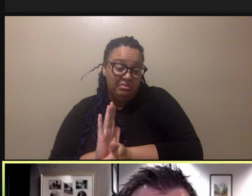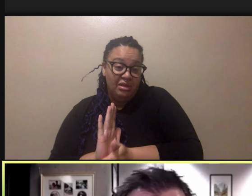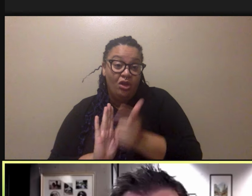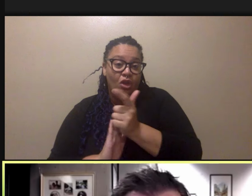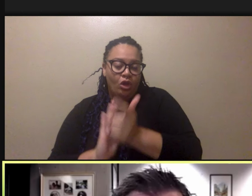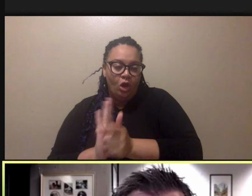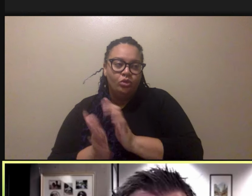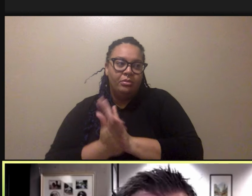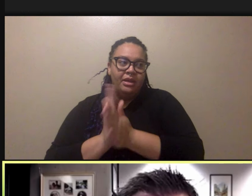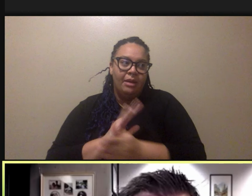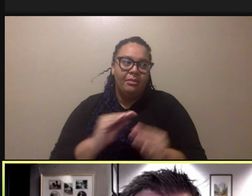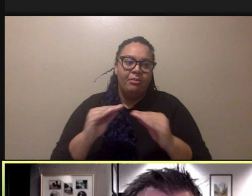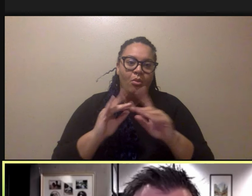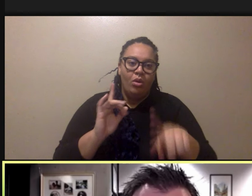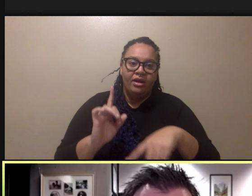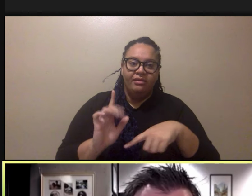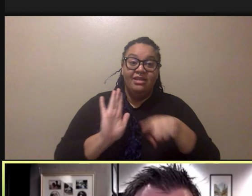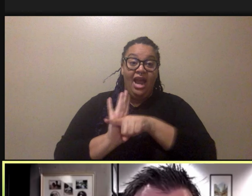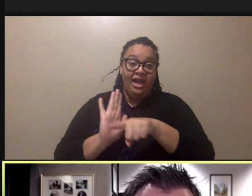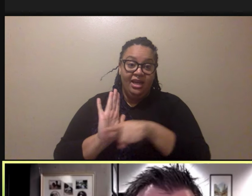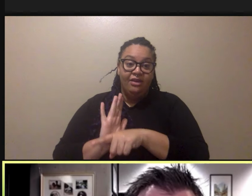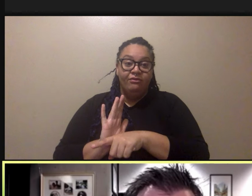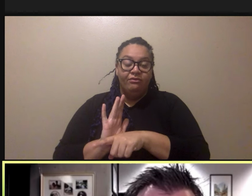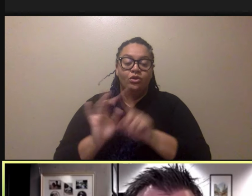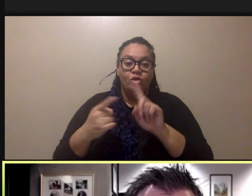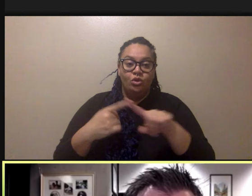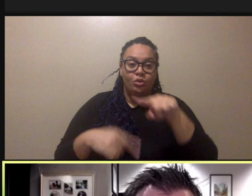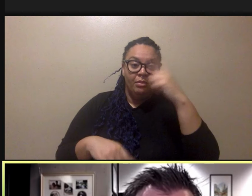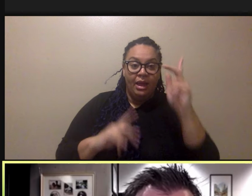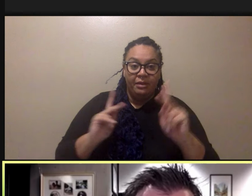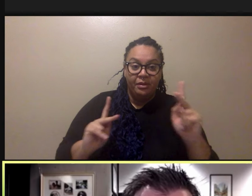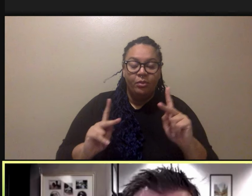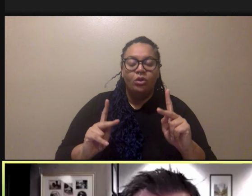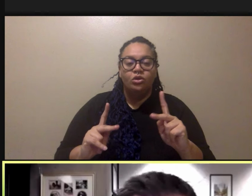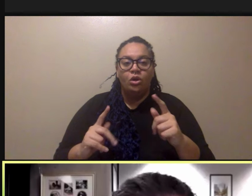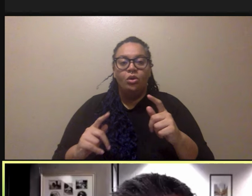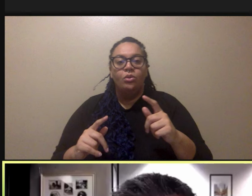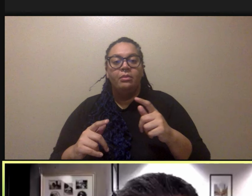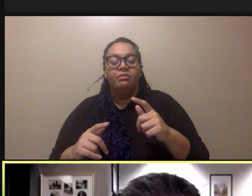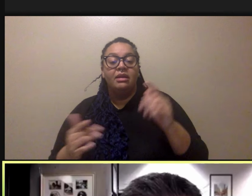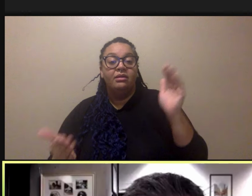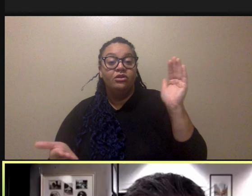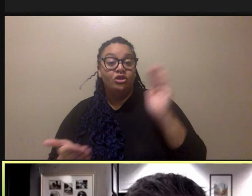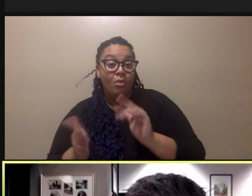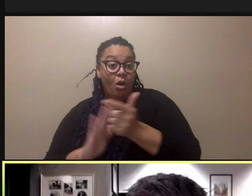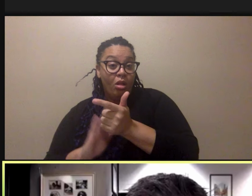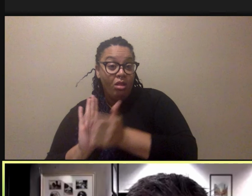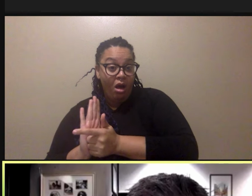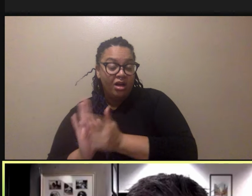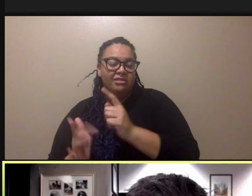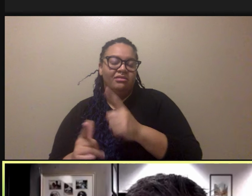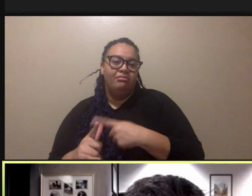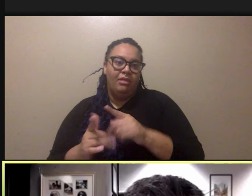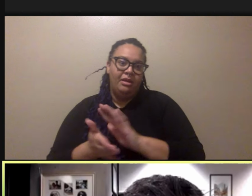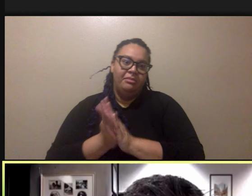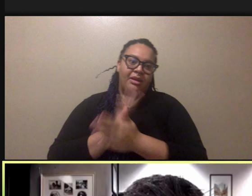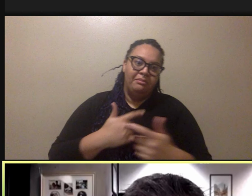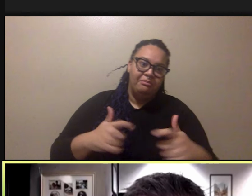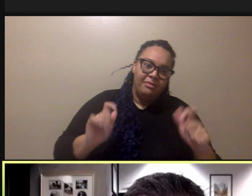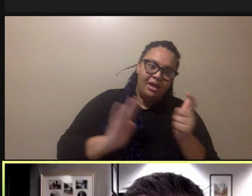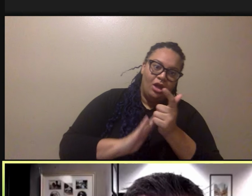more negative towards black people. The kind of things that changed were little laws at different times. A big change happened in the